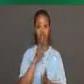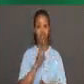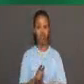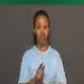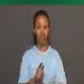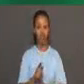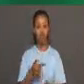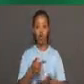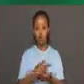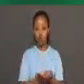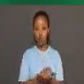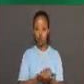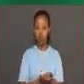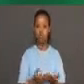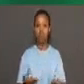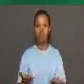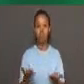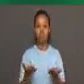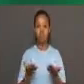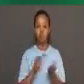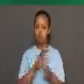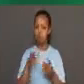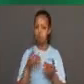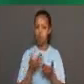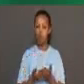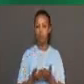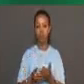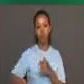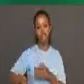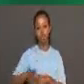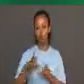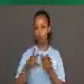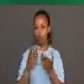Glucose is needed in all parts of the plant.